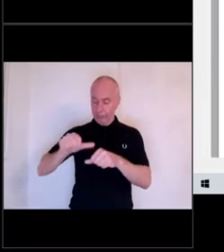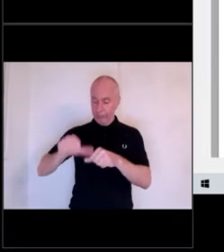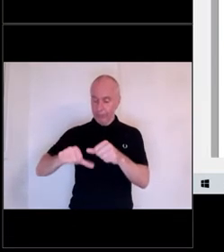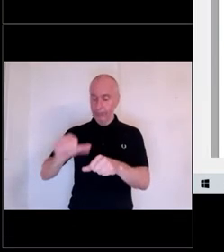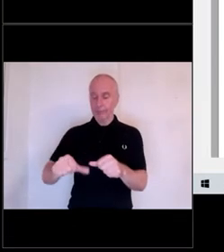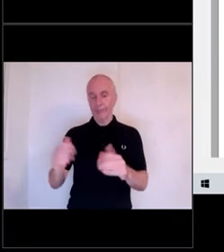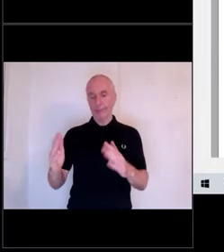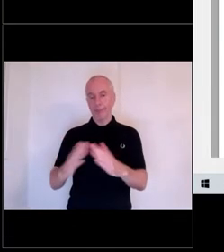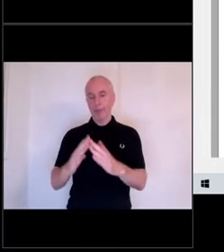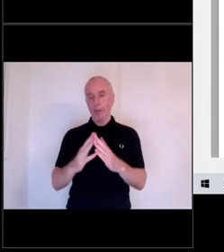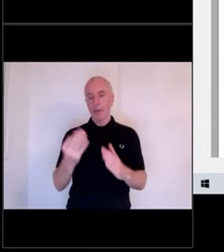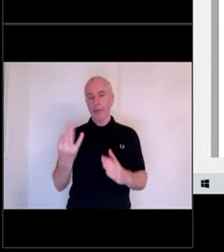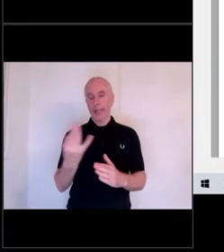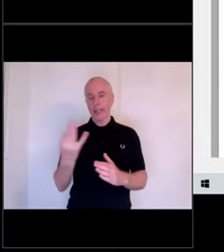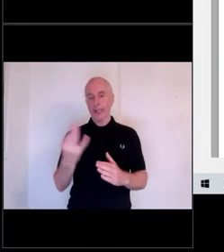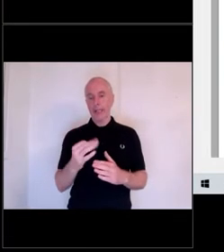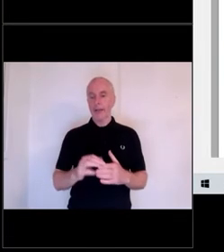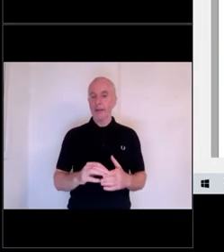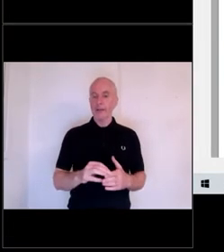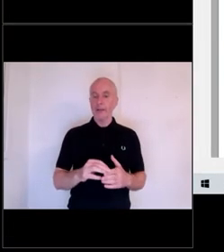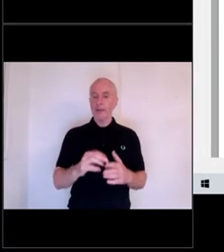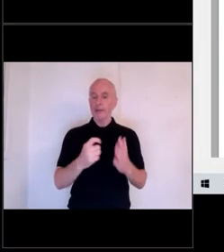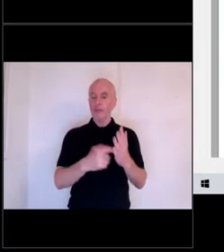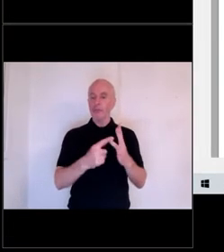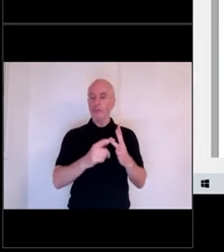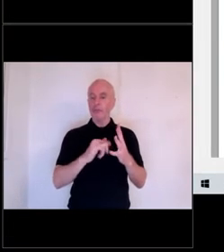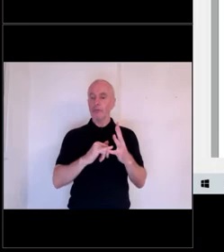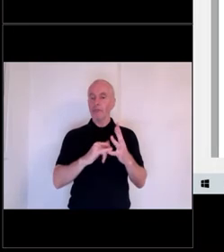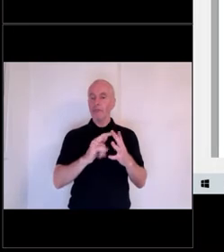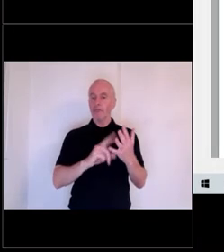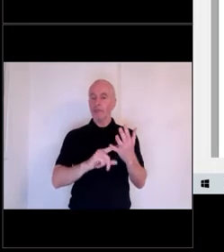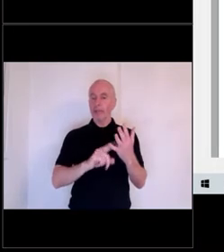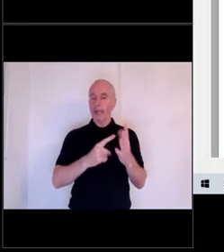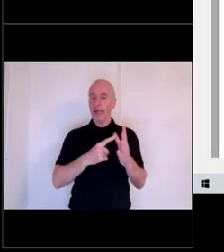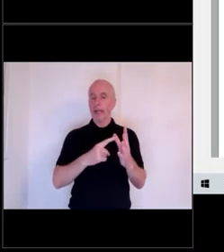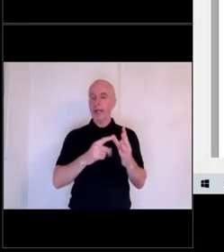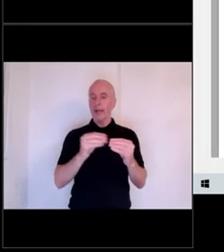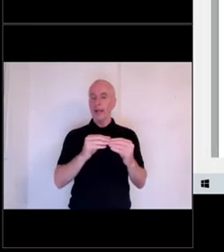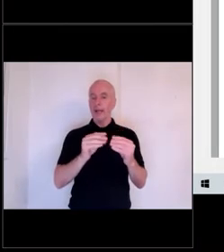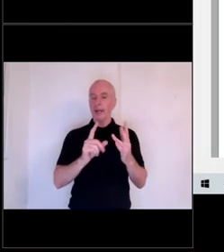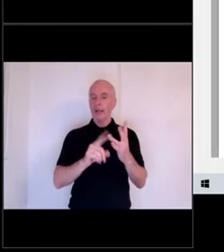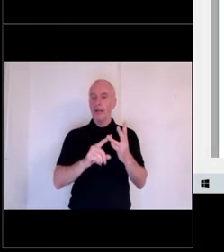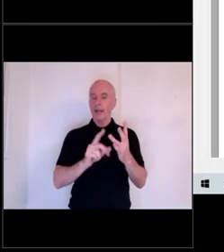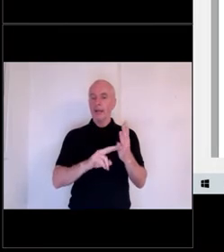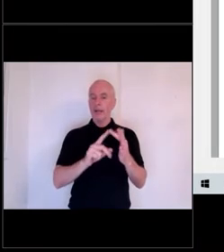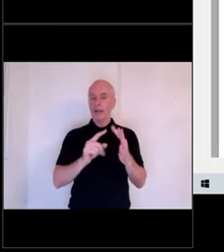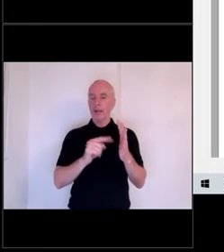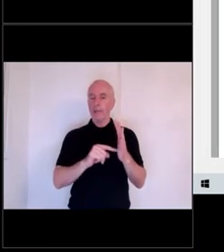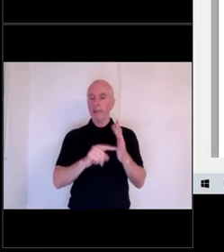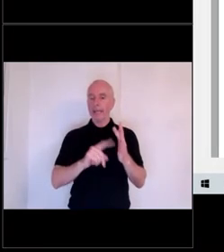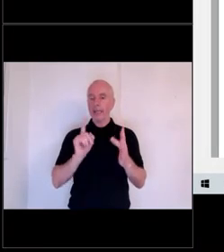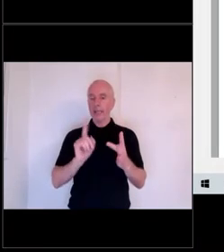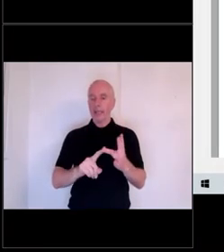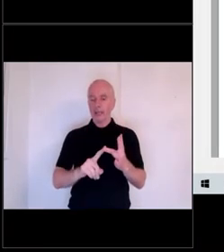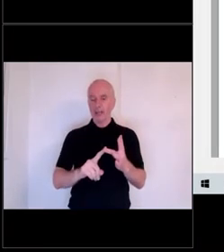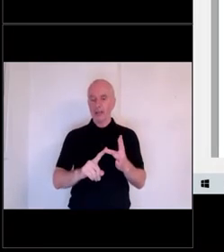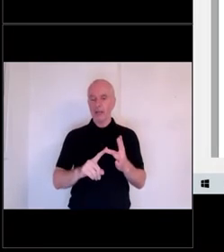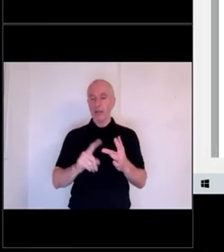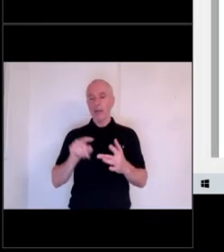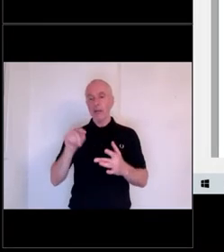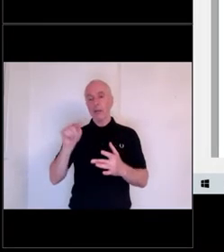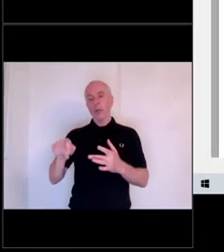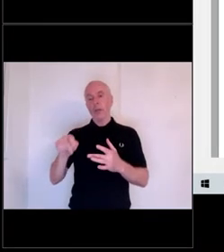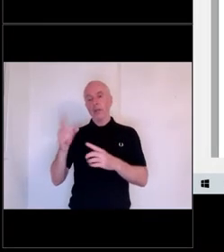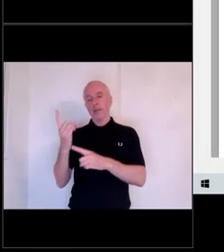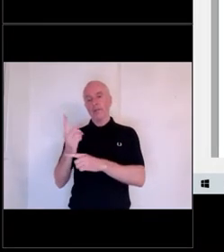talk will be given by Rosella Bonetti of Ansaldo Energia and again this one is similarly based, nuclear based, but on SMR